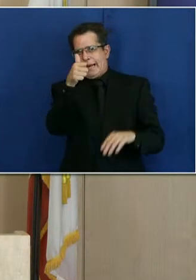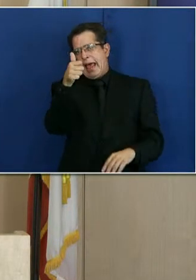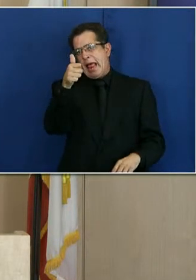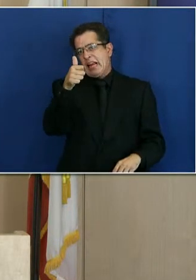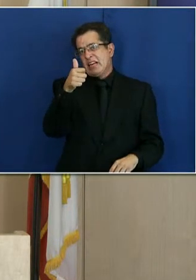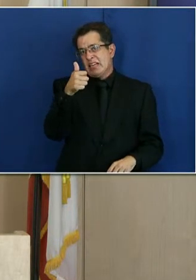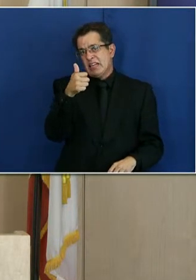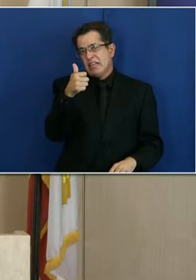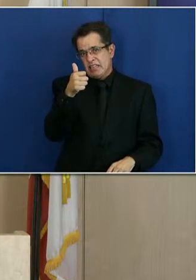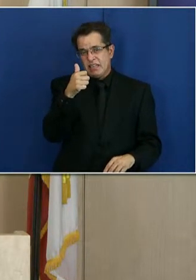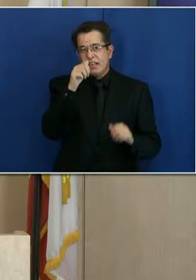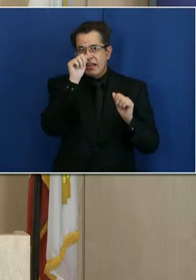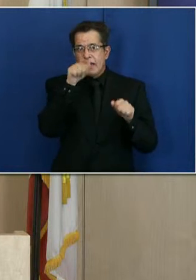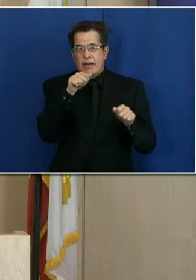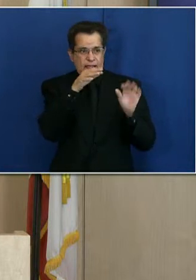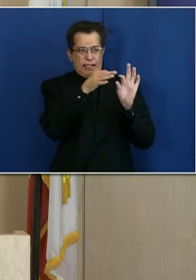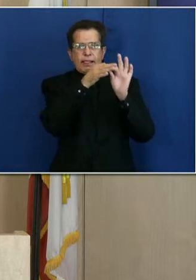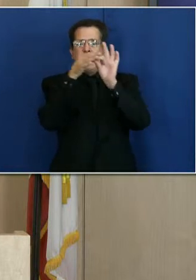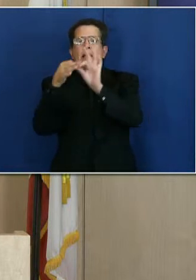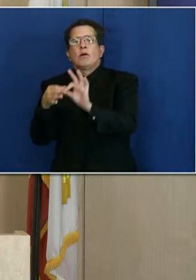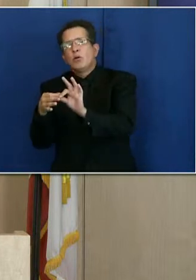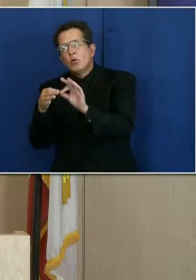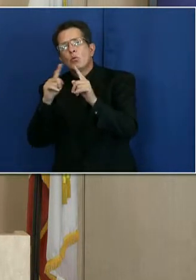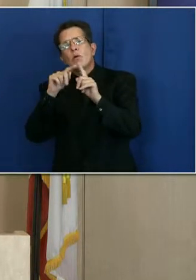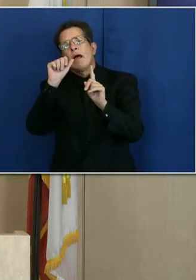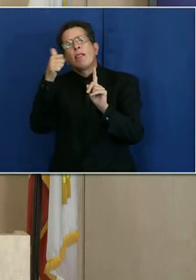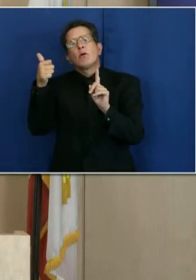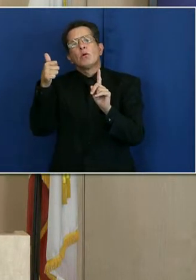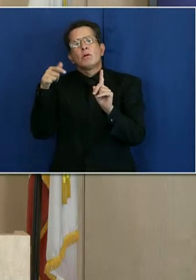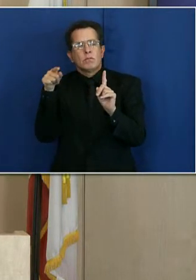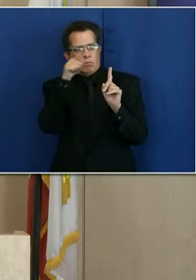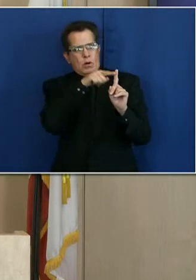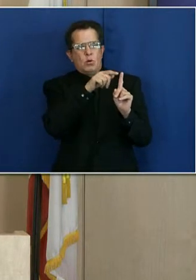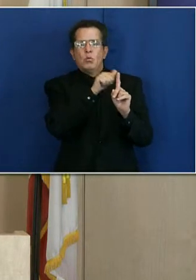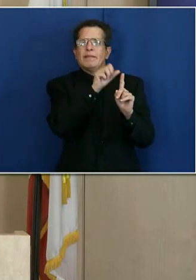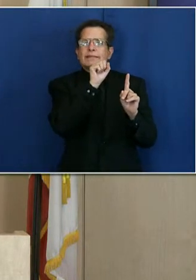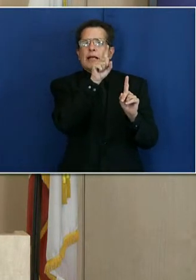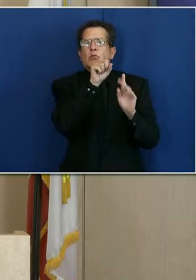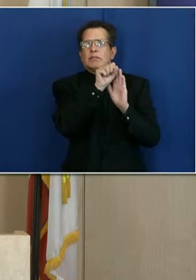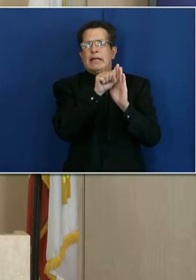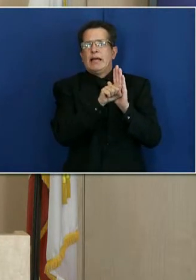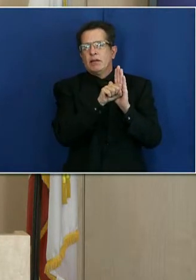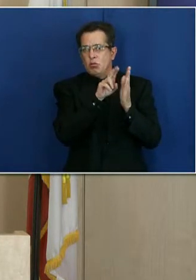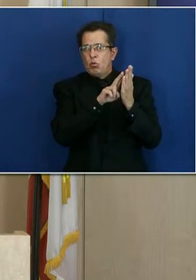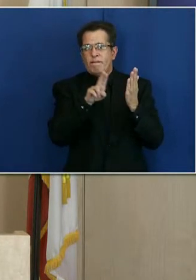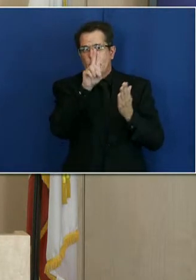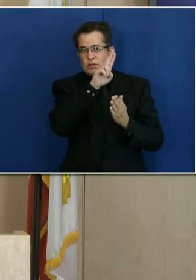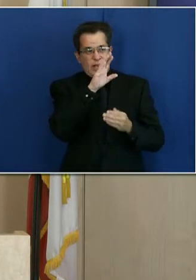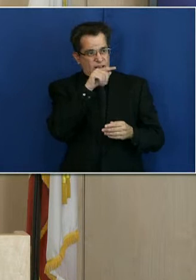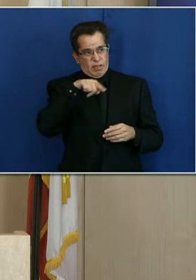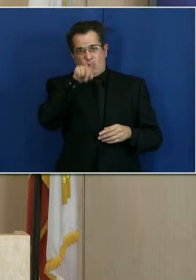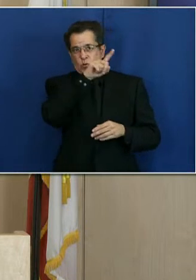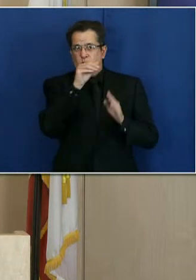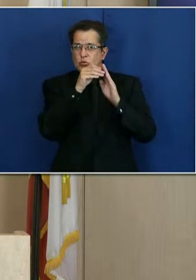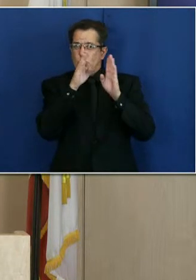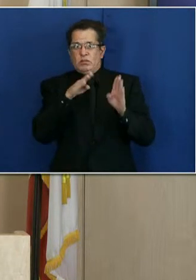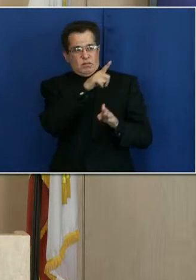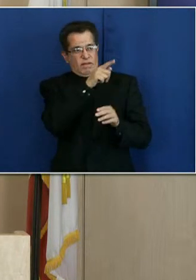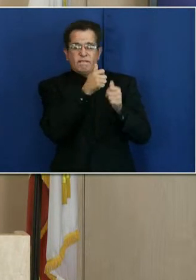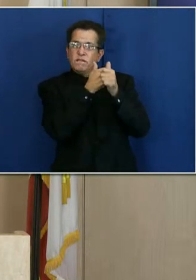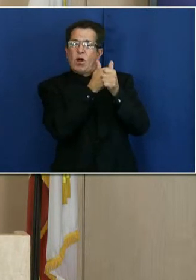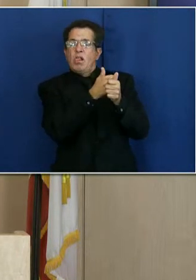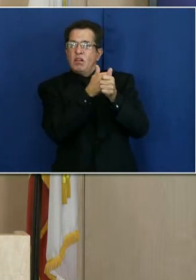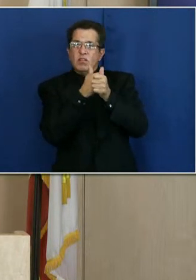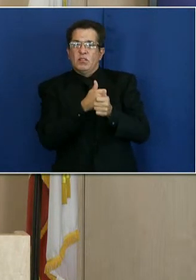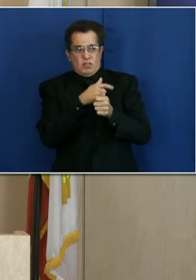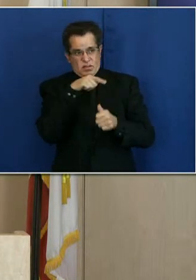that can be linked to any interaction with any San Diego State students. And the San Diego State students are doing what everyone else